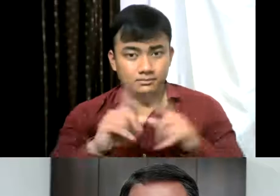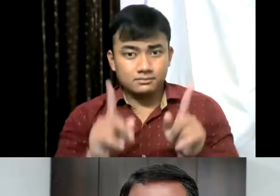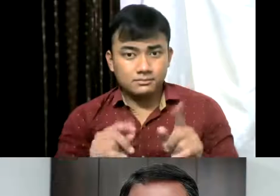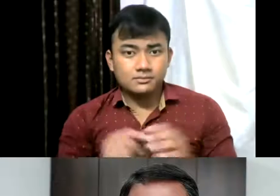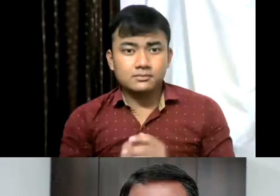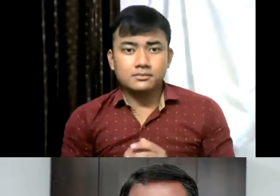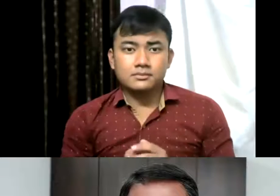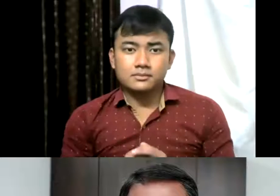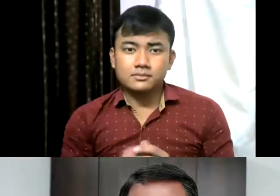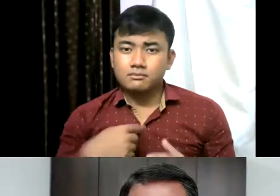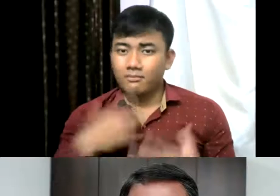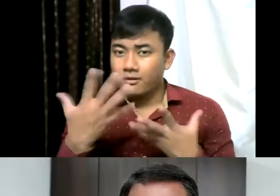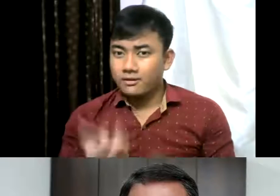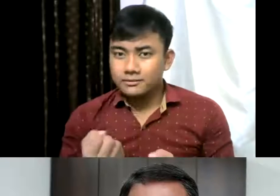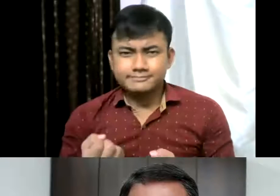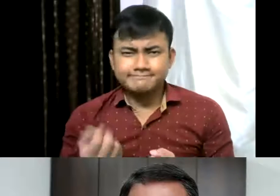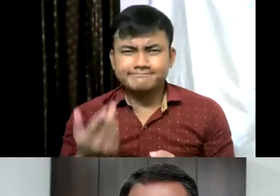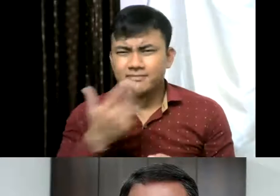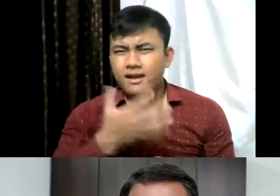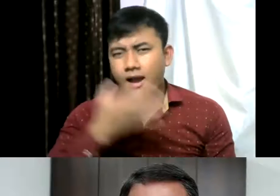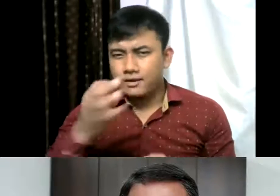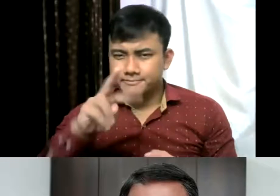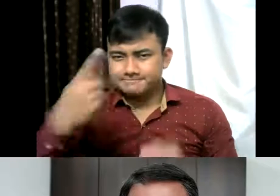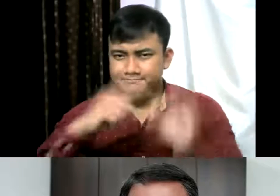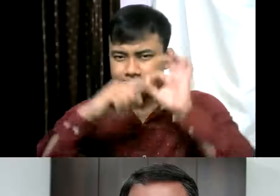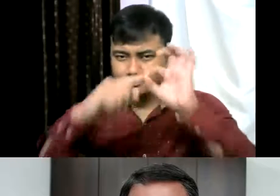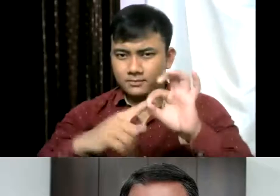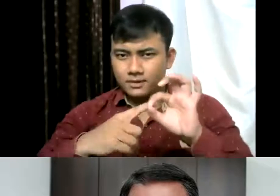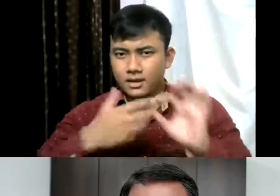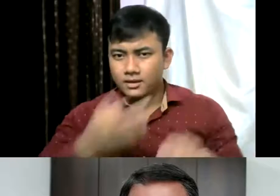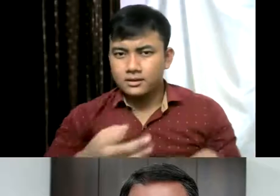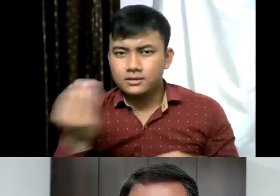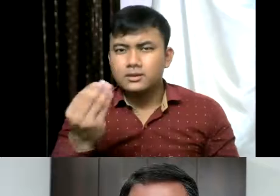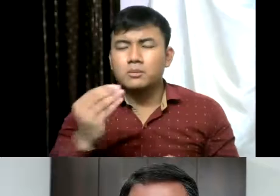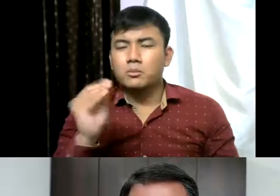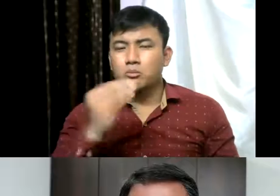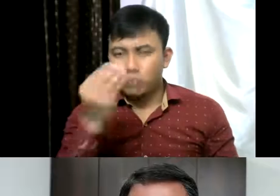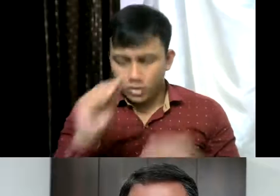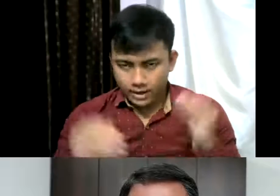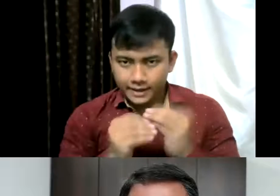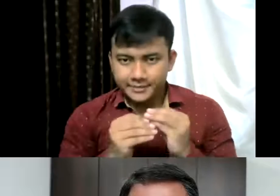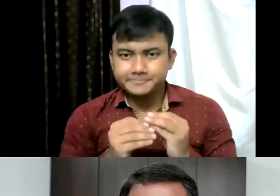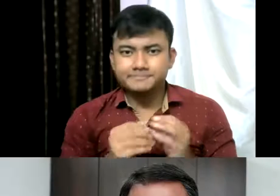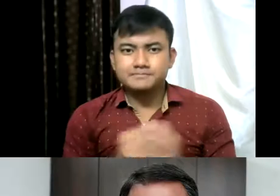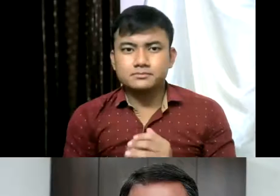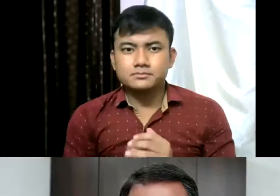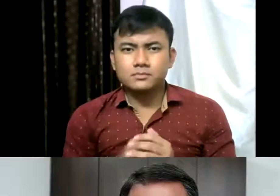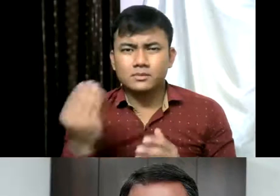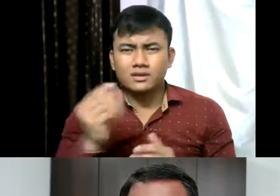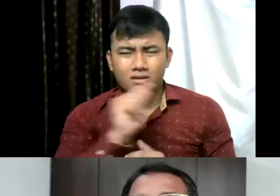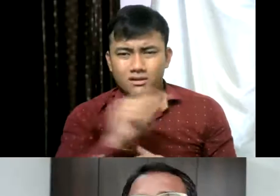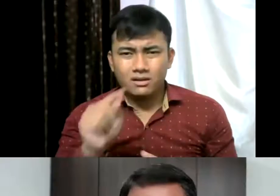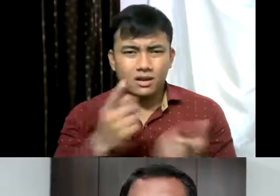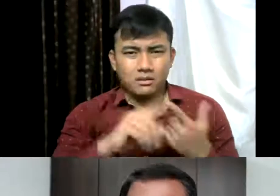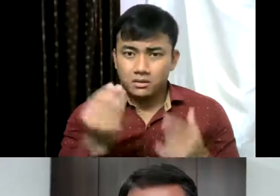then I want to actually ask another, a little more thing is that some of these things are not new. Some